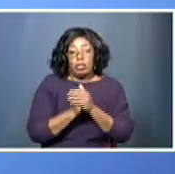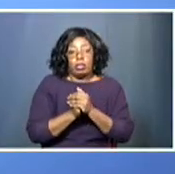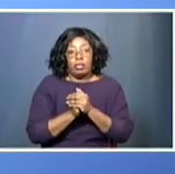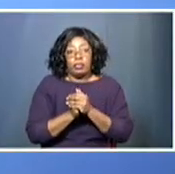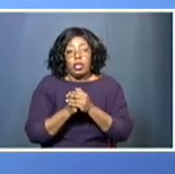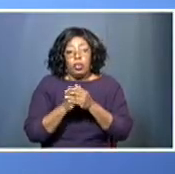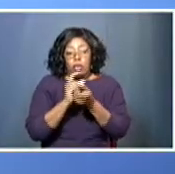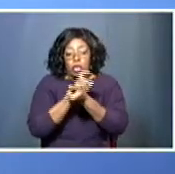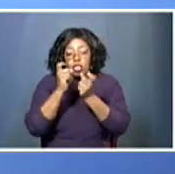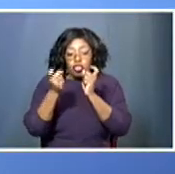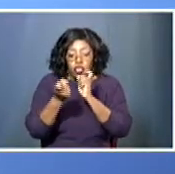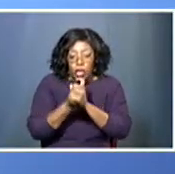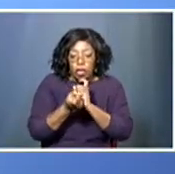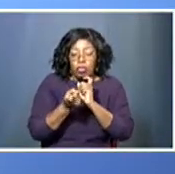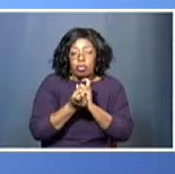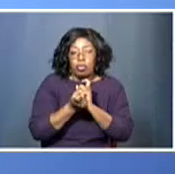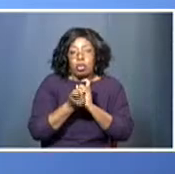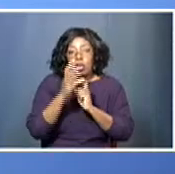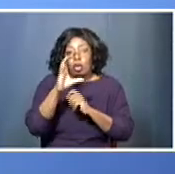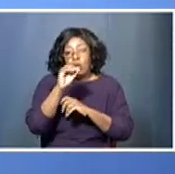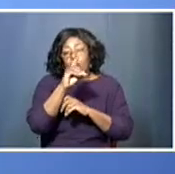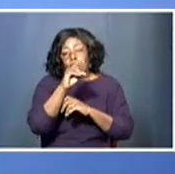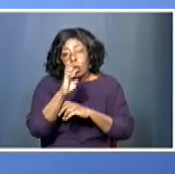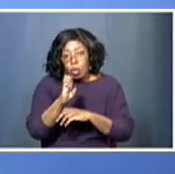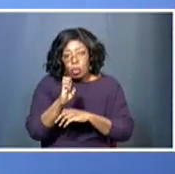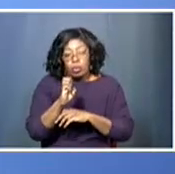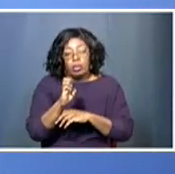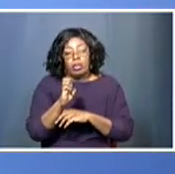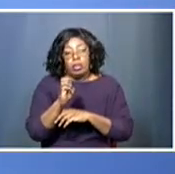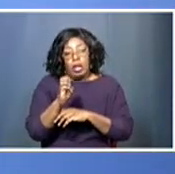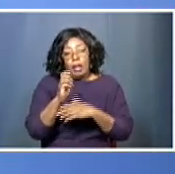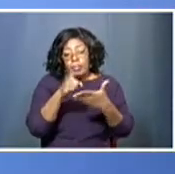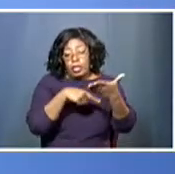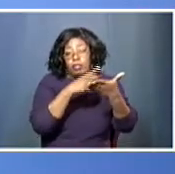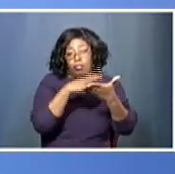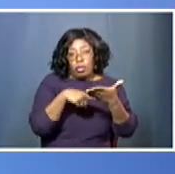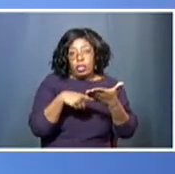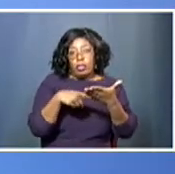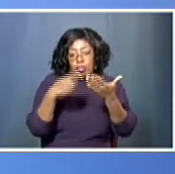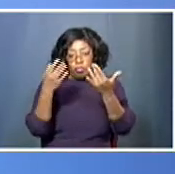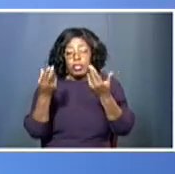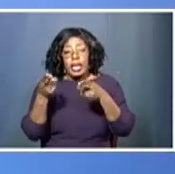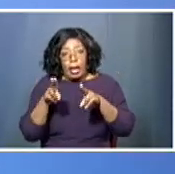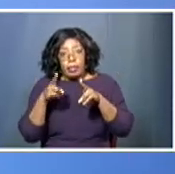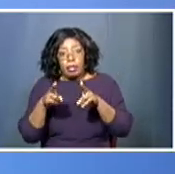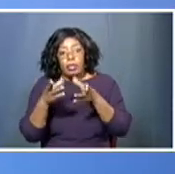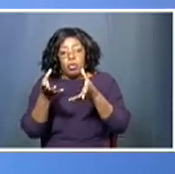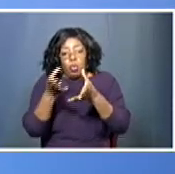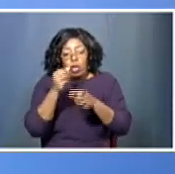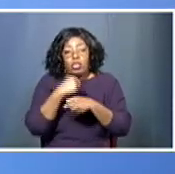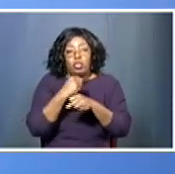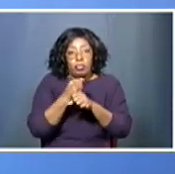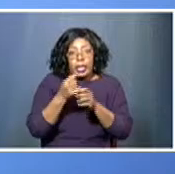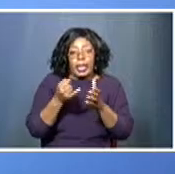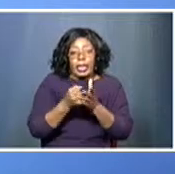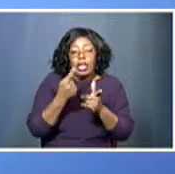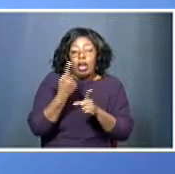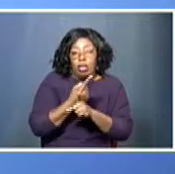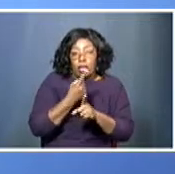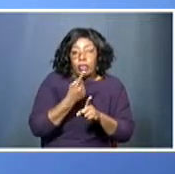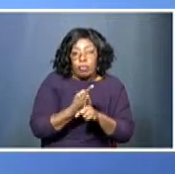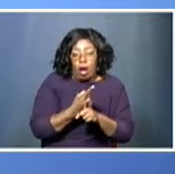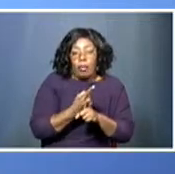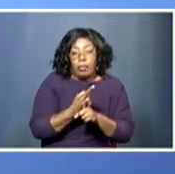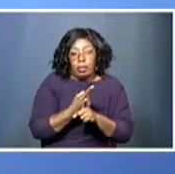penal code to just address the criminality of it. So the expunging is already occurring, but we want to make that a proper regime